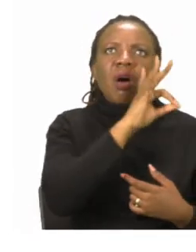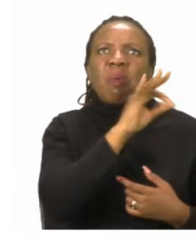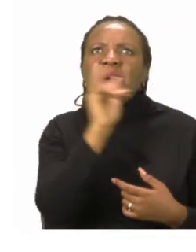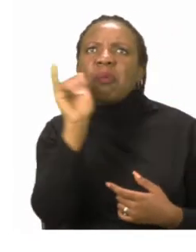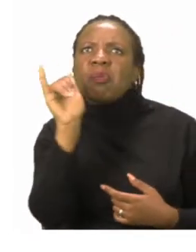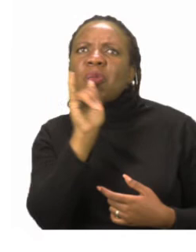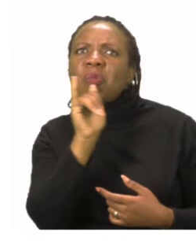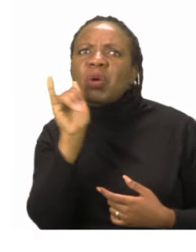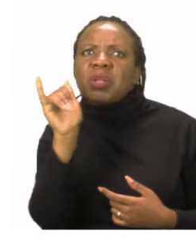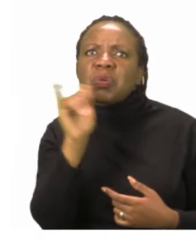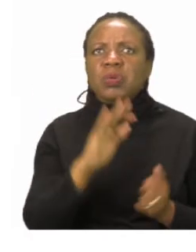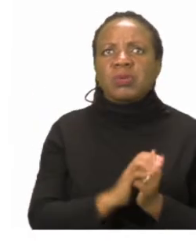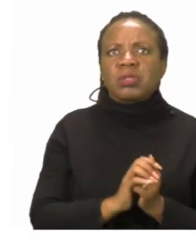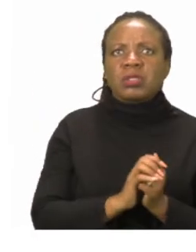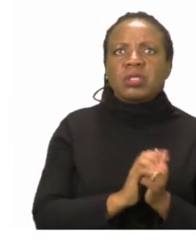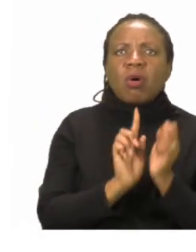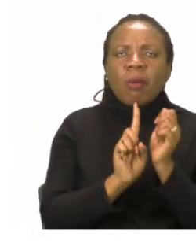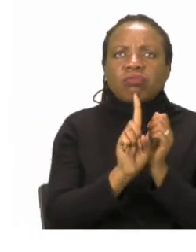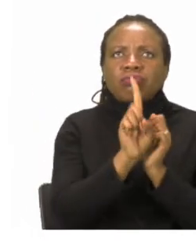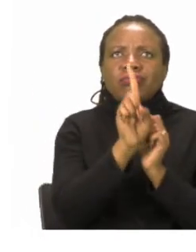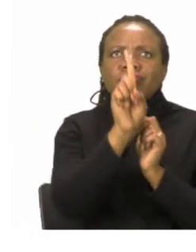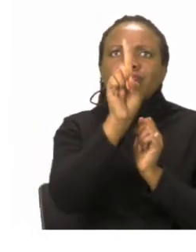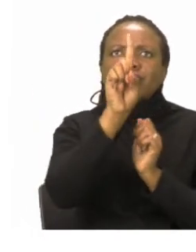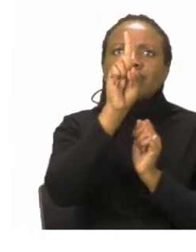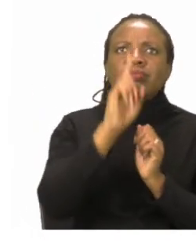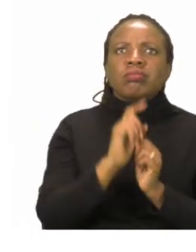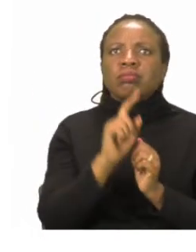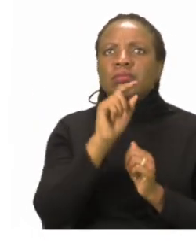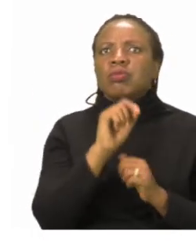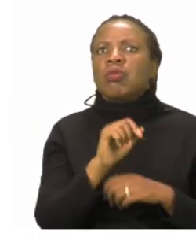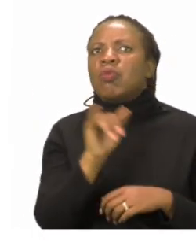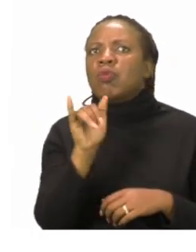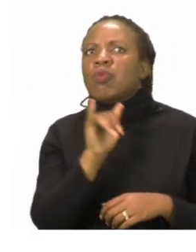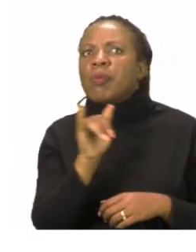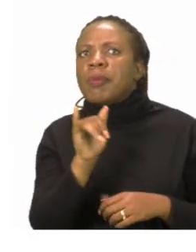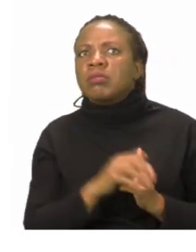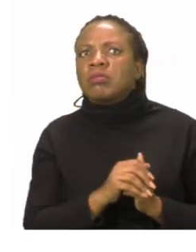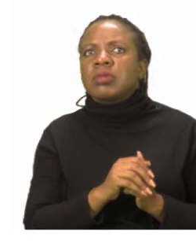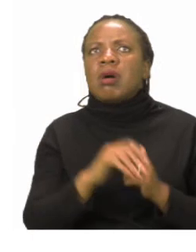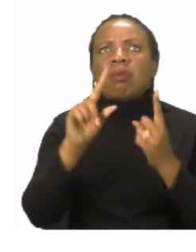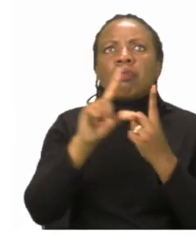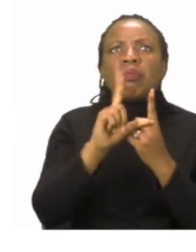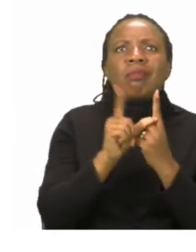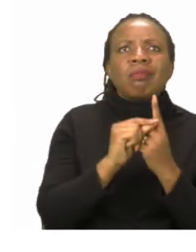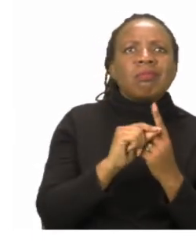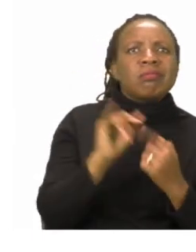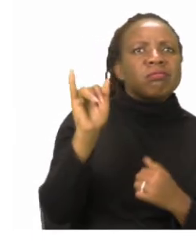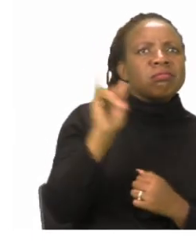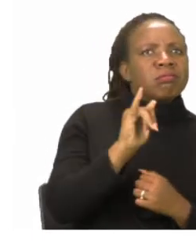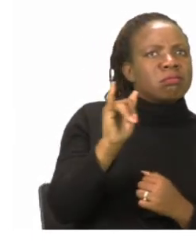the stem, which part is a leaf, and which part is